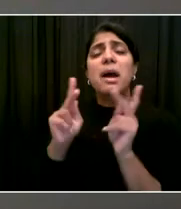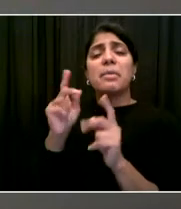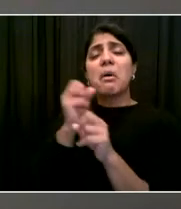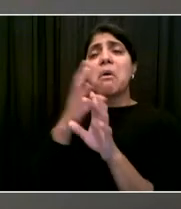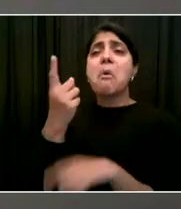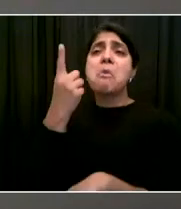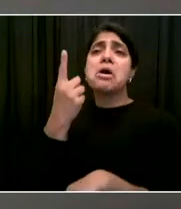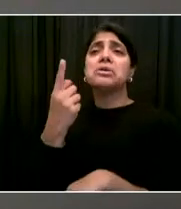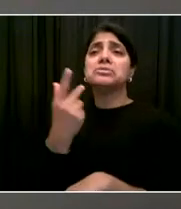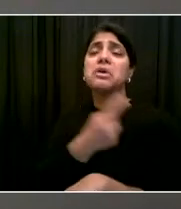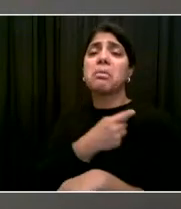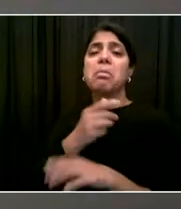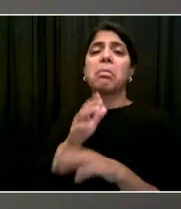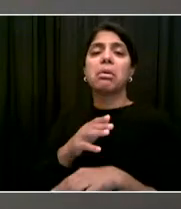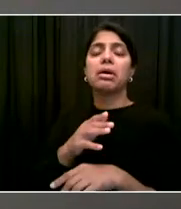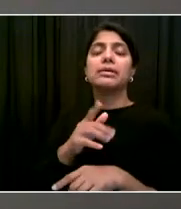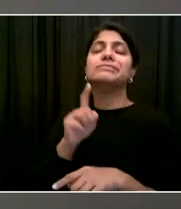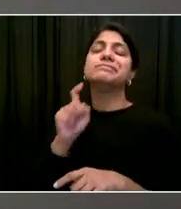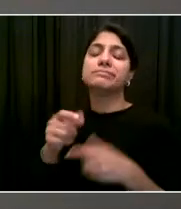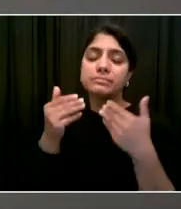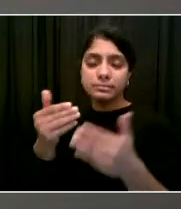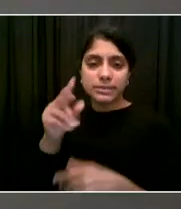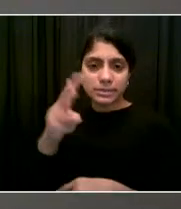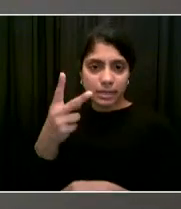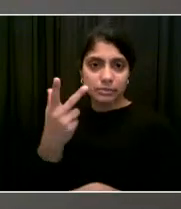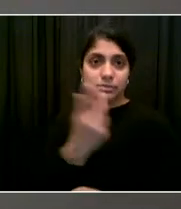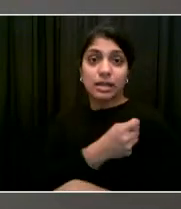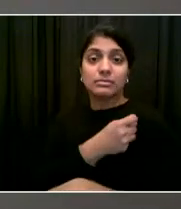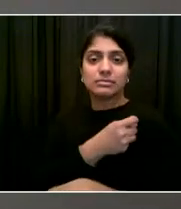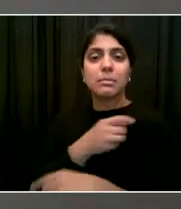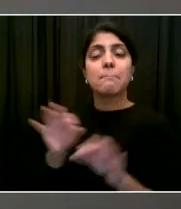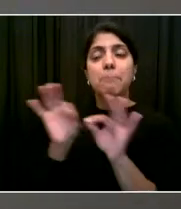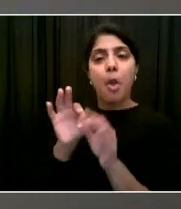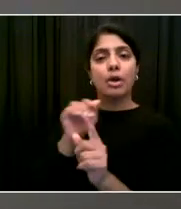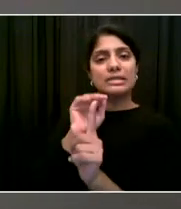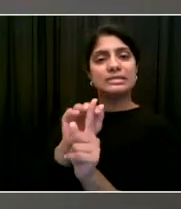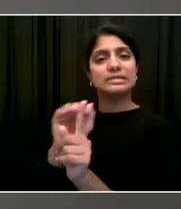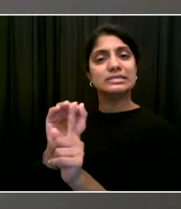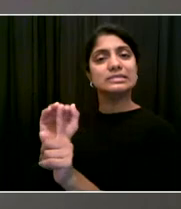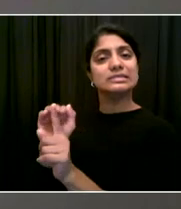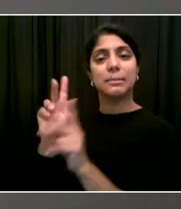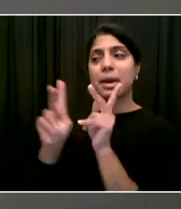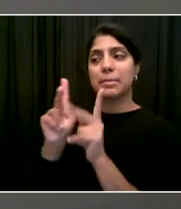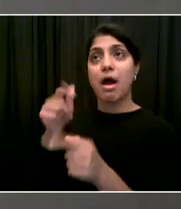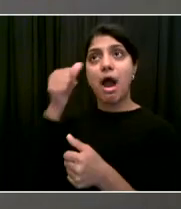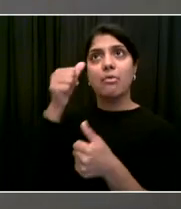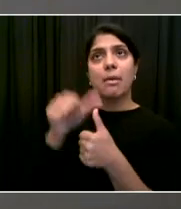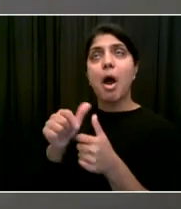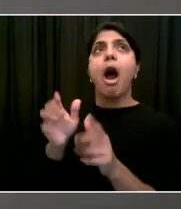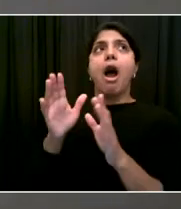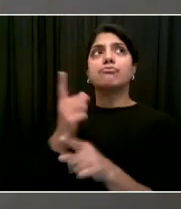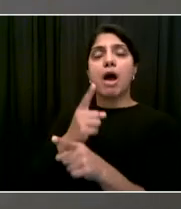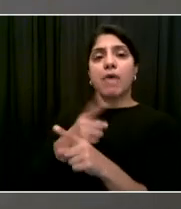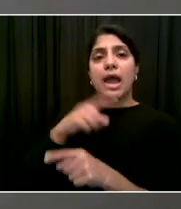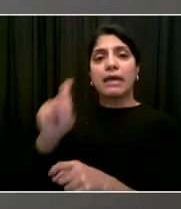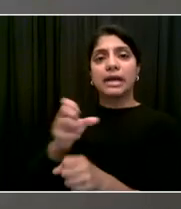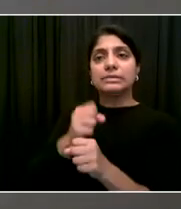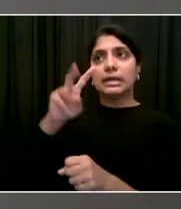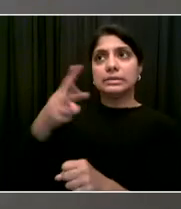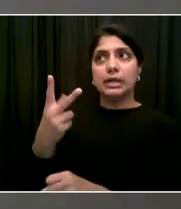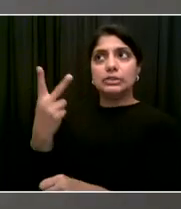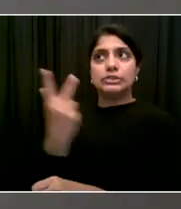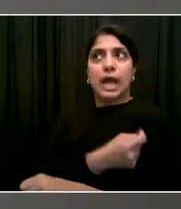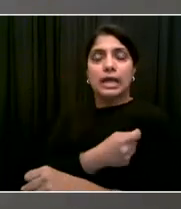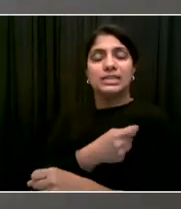had any experiences of people who absolutely felt they couldn't get a second dose once they had already gotten a